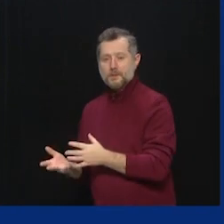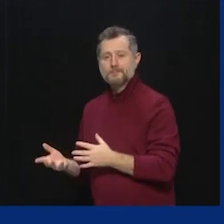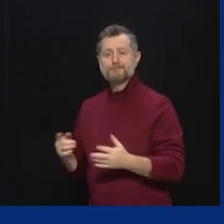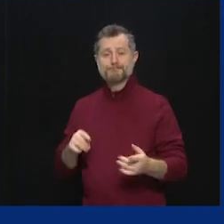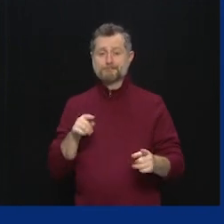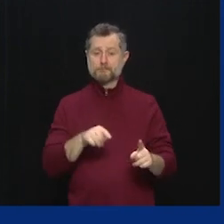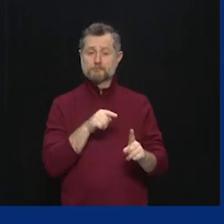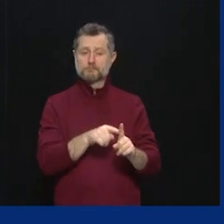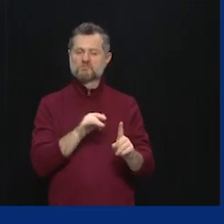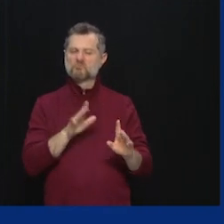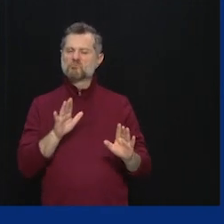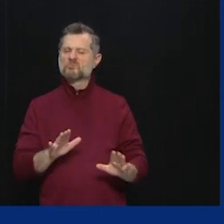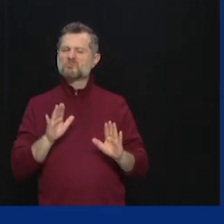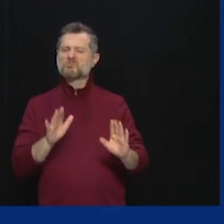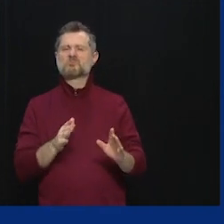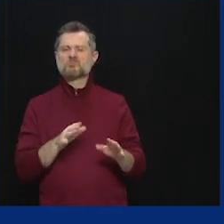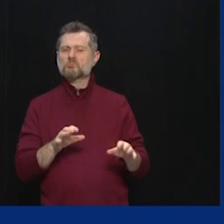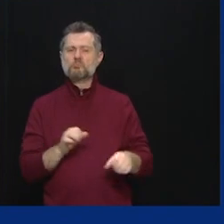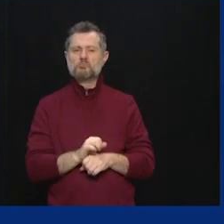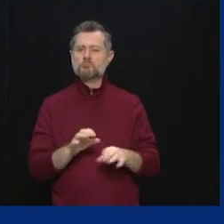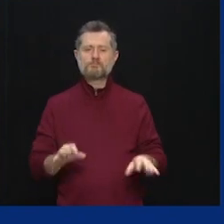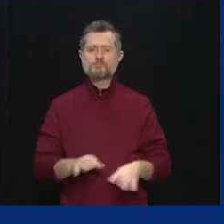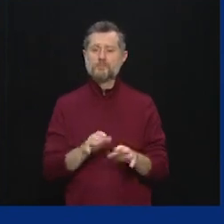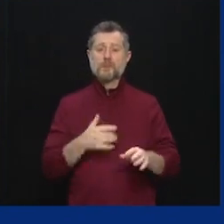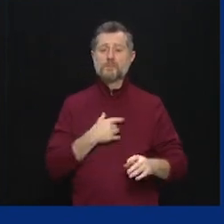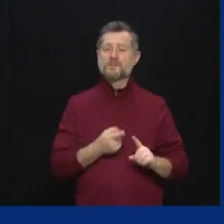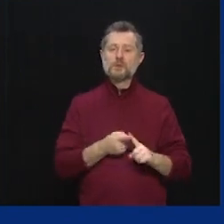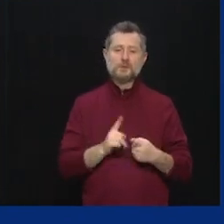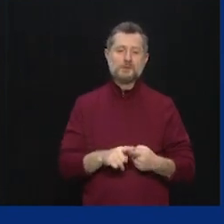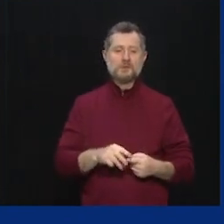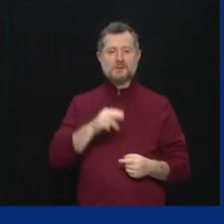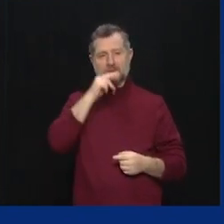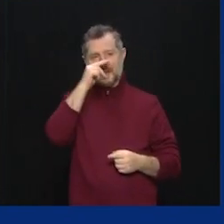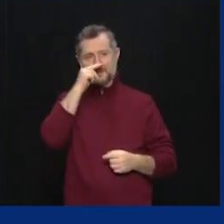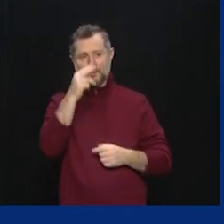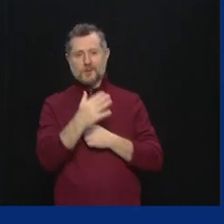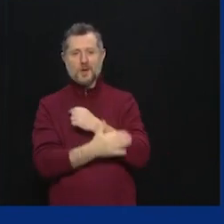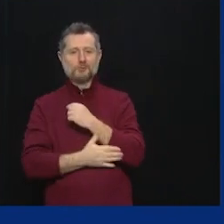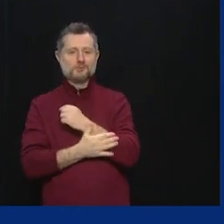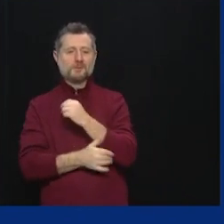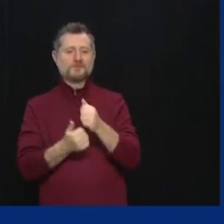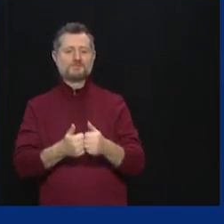our good friend, Nassau County Executive Laura Curran.